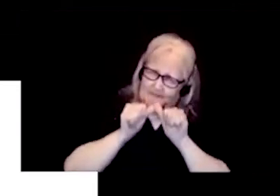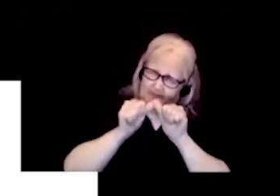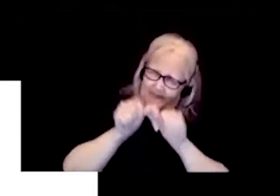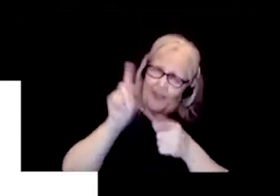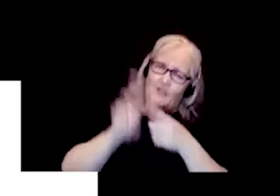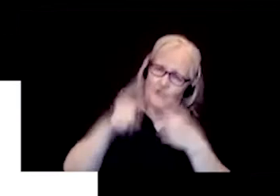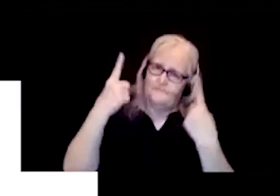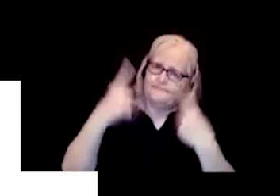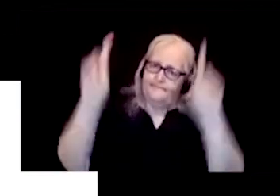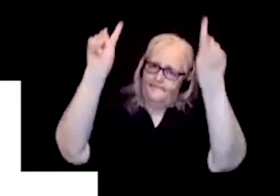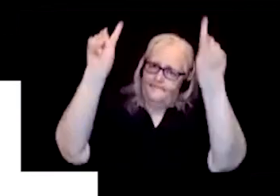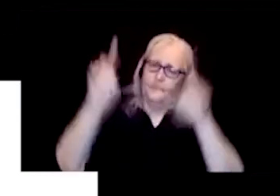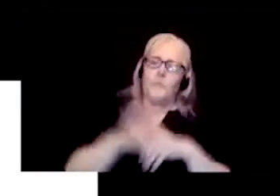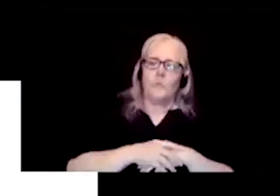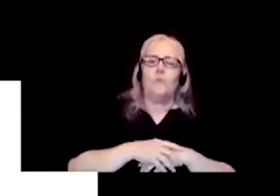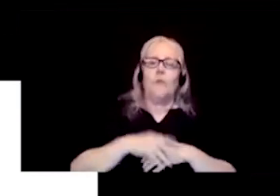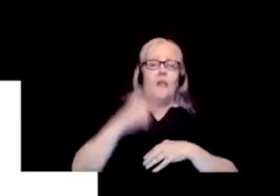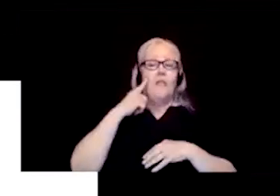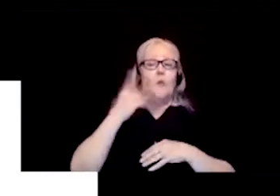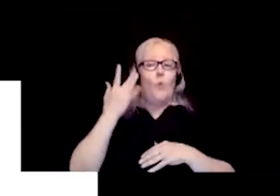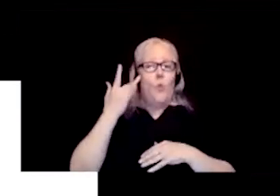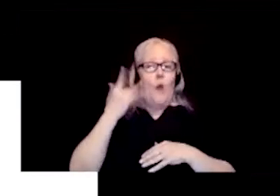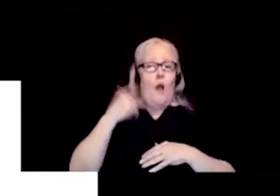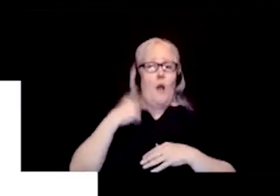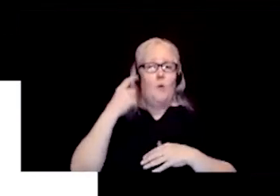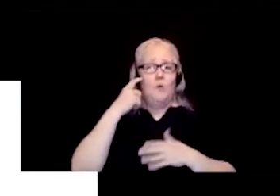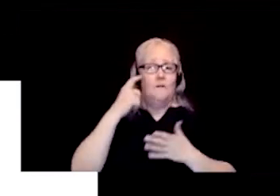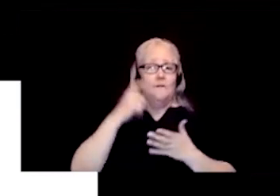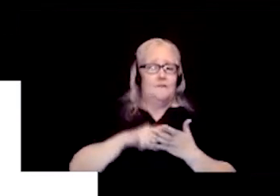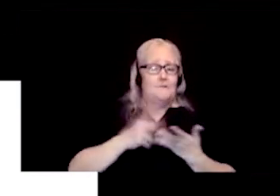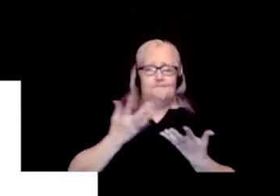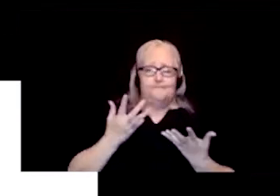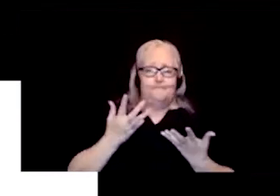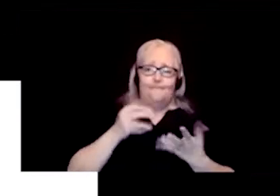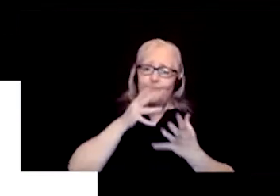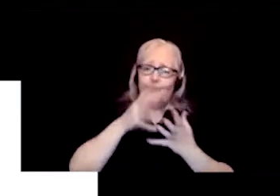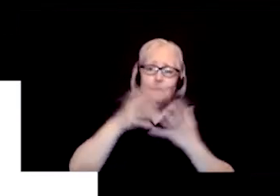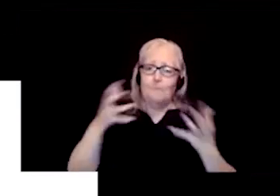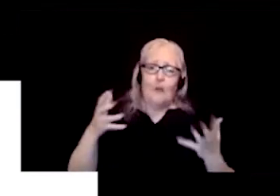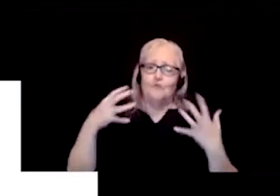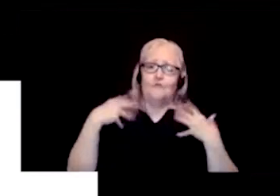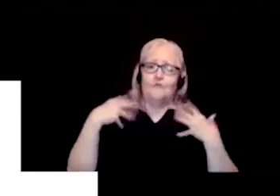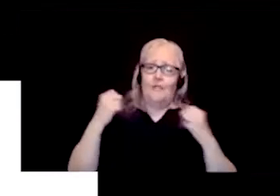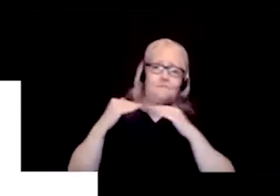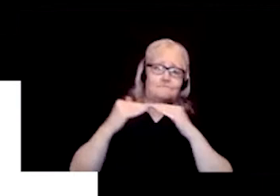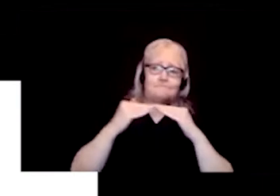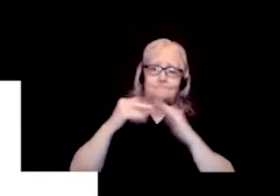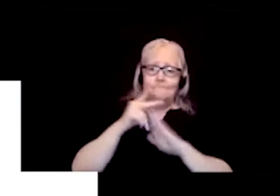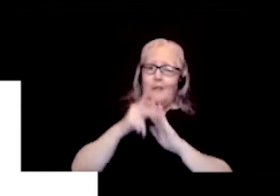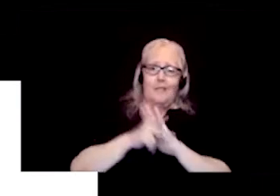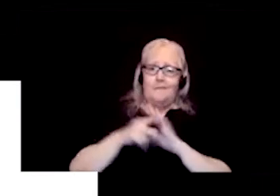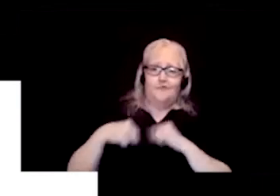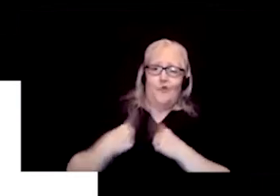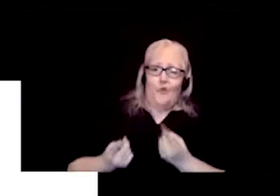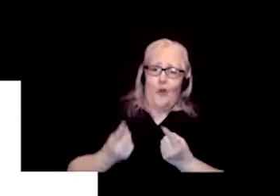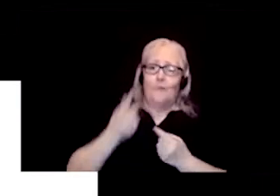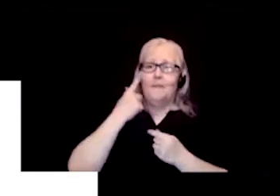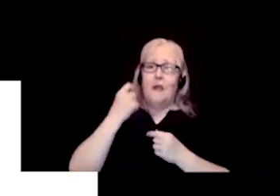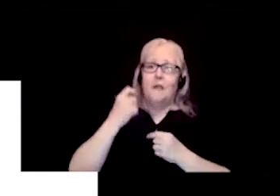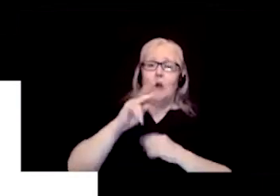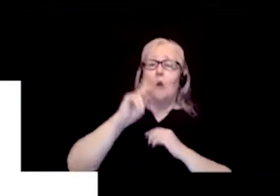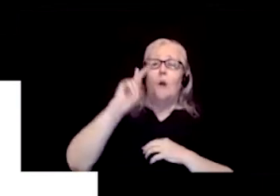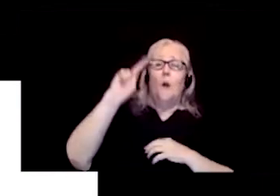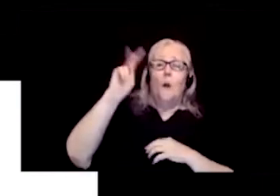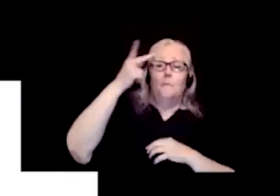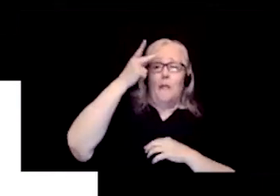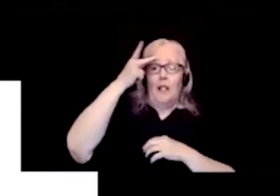reasons why we have seen a dearth of equity-focused policies in this country is because once the political pressure got too high or